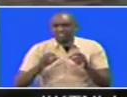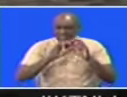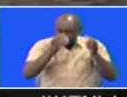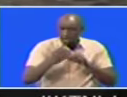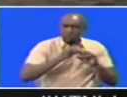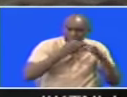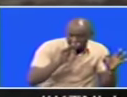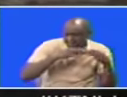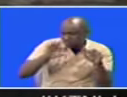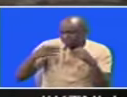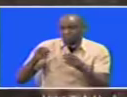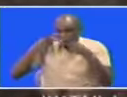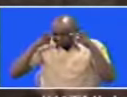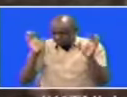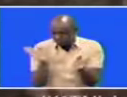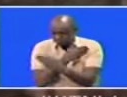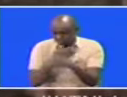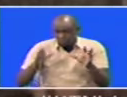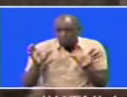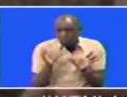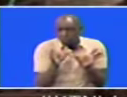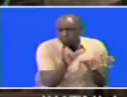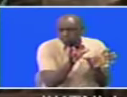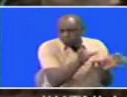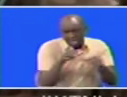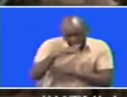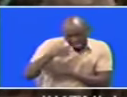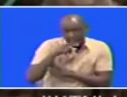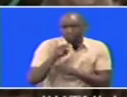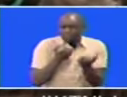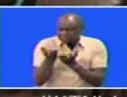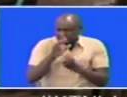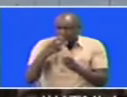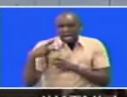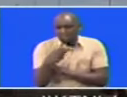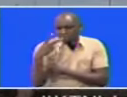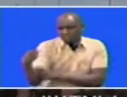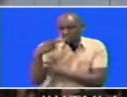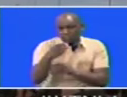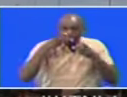Barawe, therefore choking off the terror group's main income-generating centers.